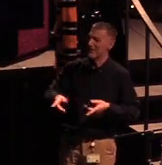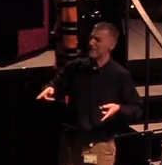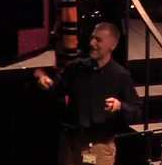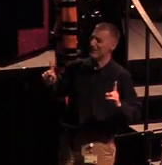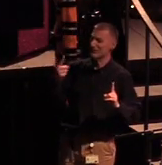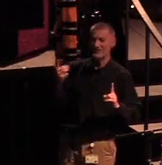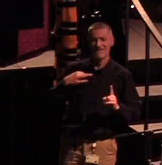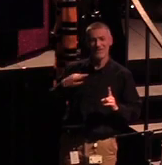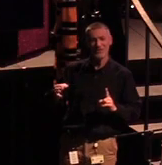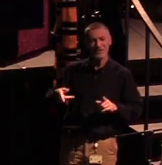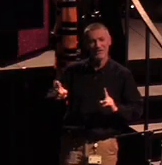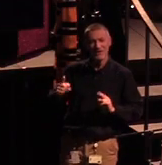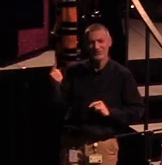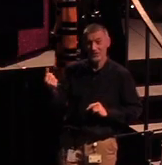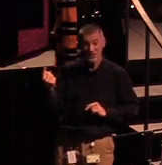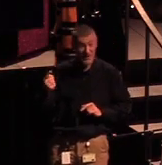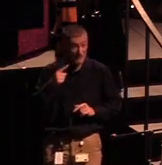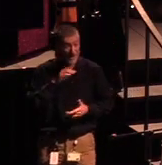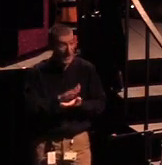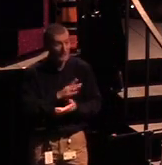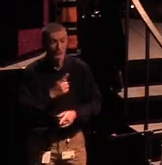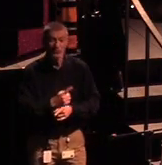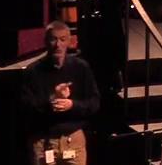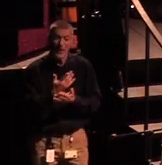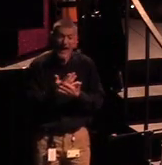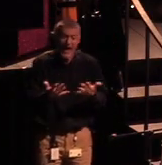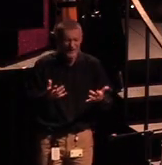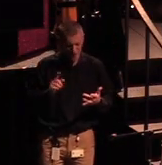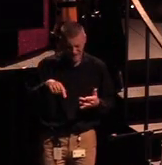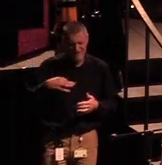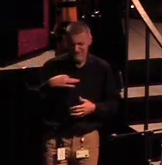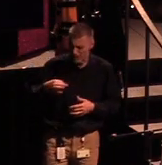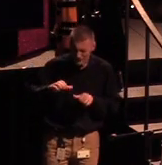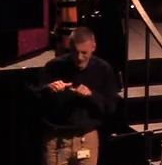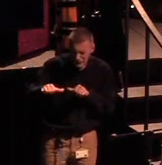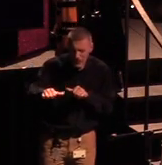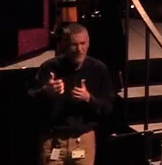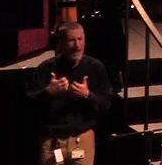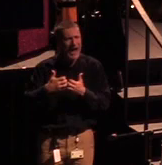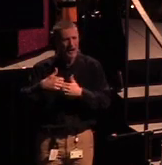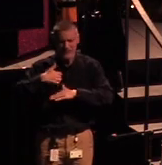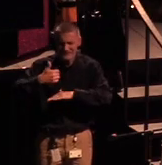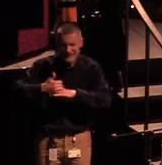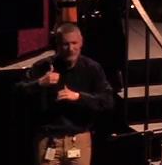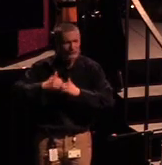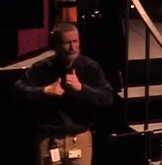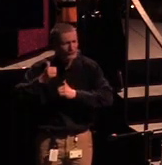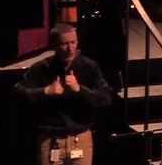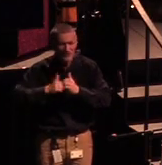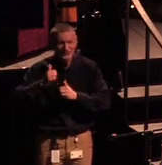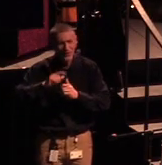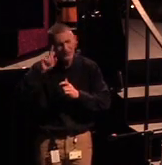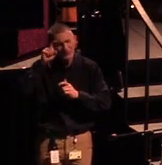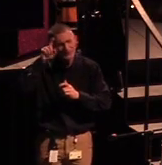and Harriet's very very happy to talk to anyone wants to talk to about the program and the infrastructure for it and the way it works as a really great